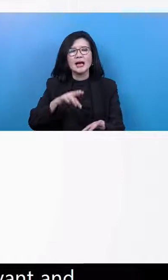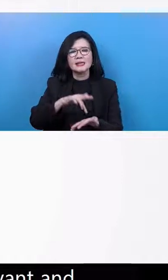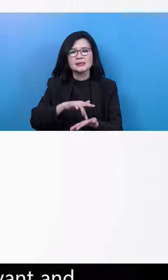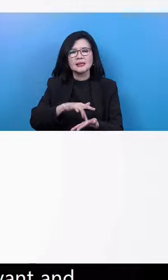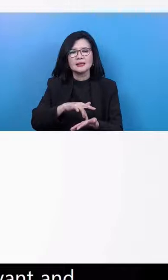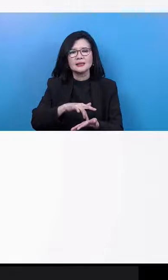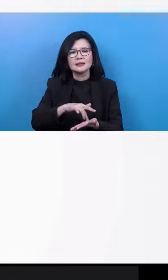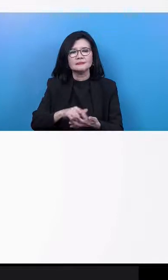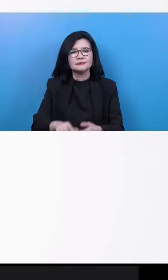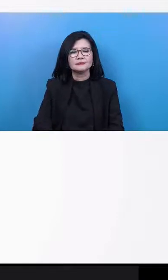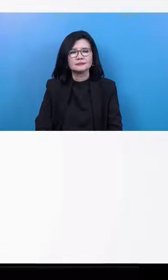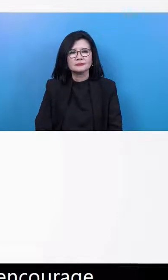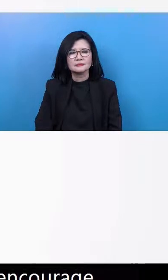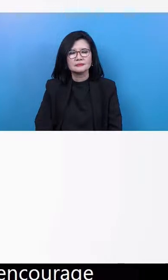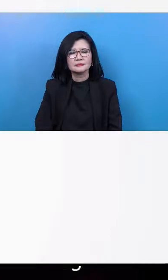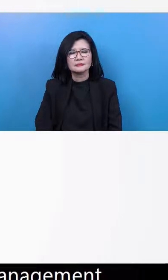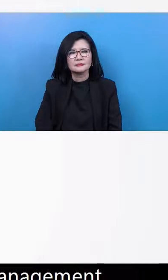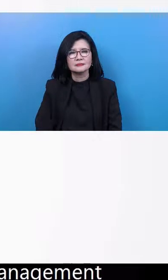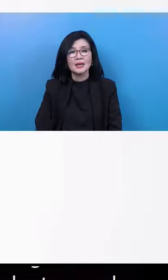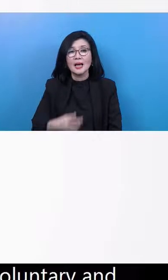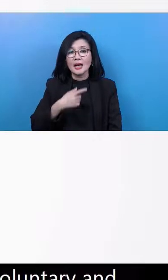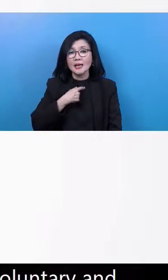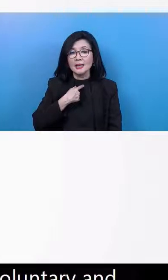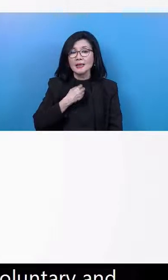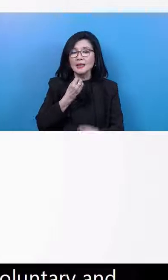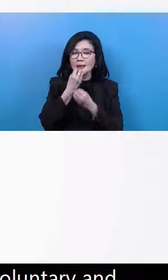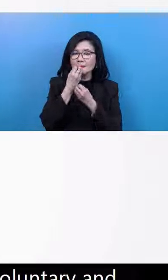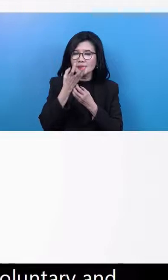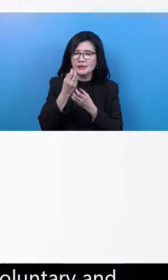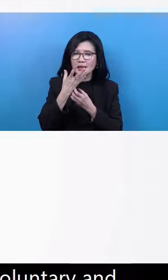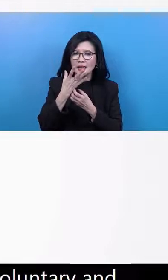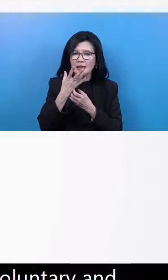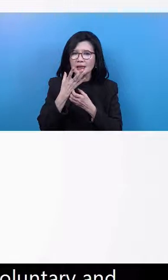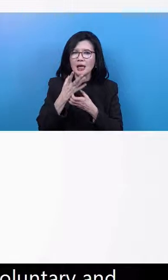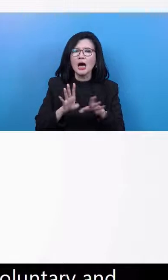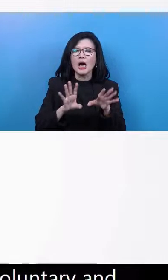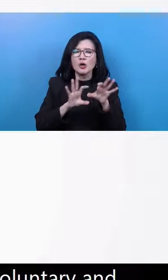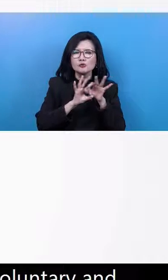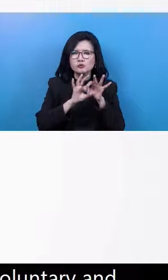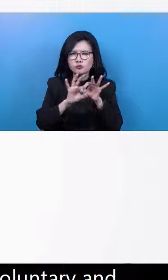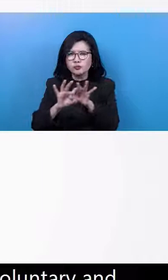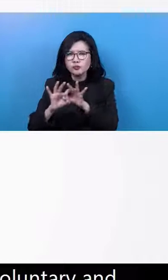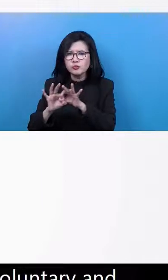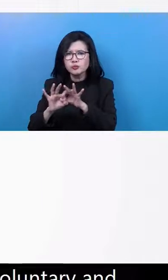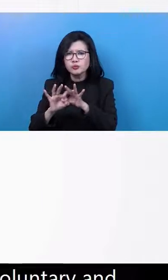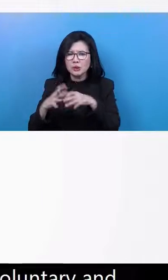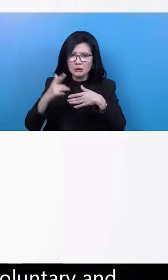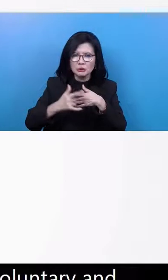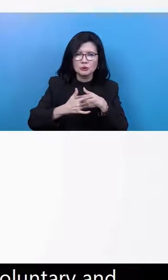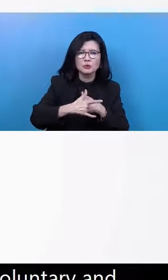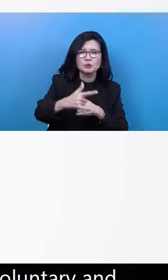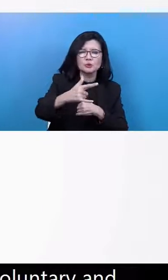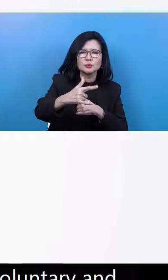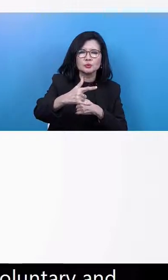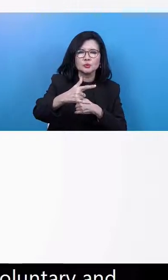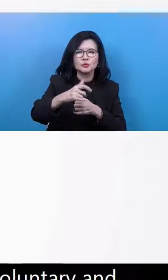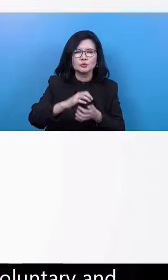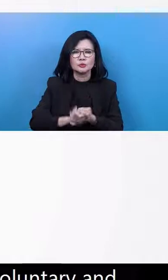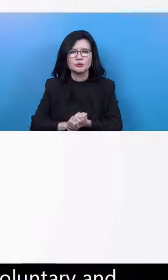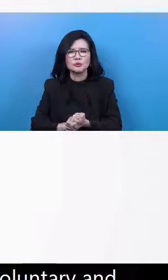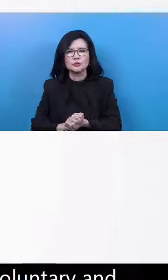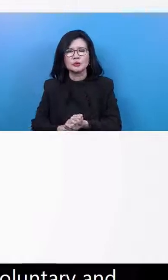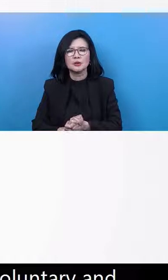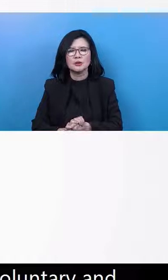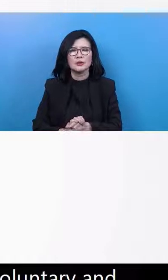to encourage our partners to support the ASEAN Disaster Management and Emergency Relief Fund, which